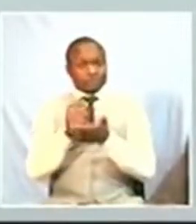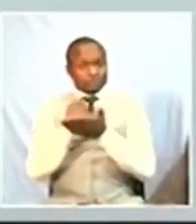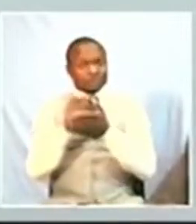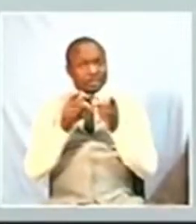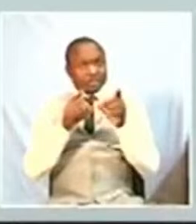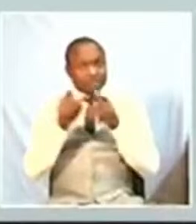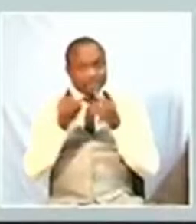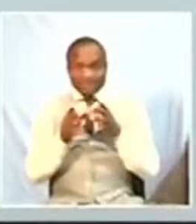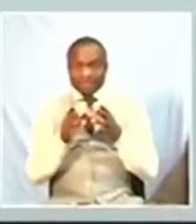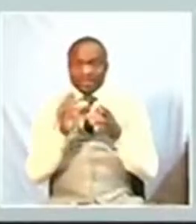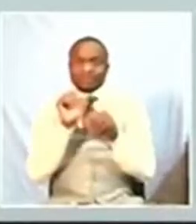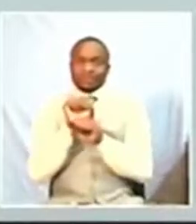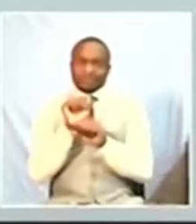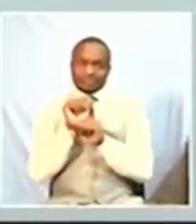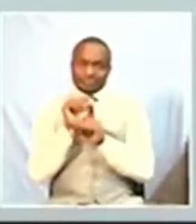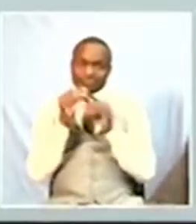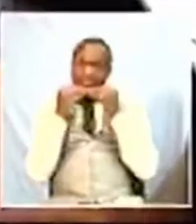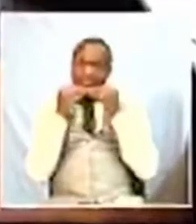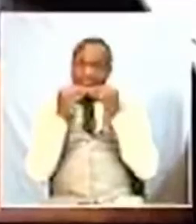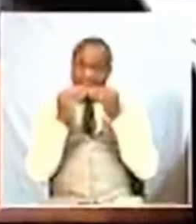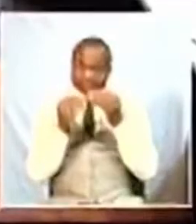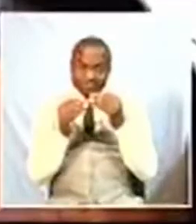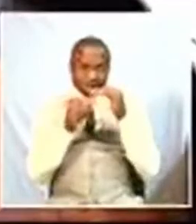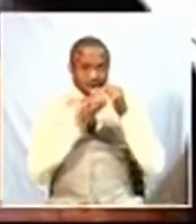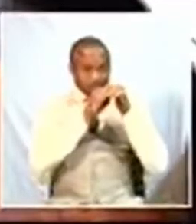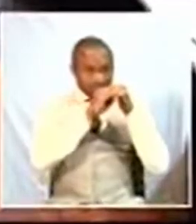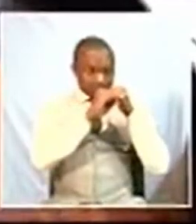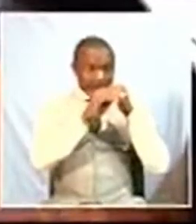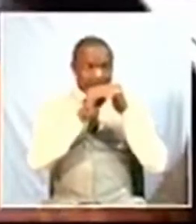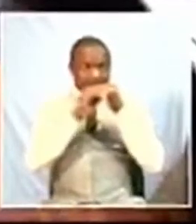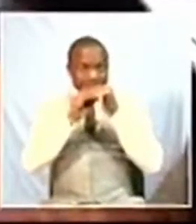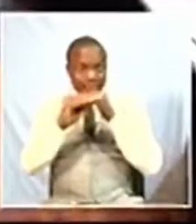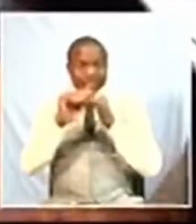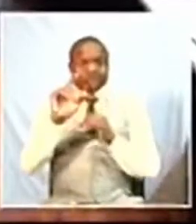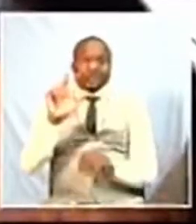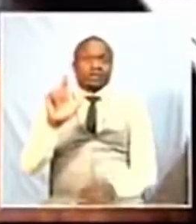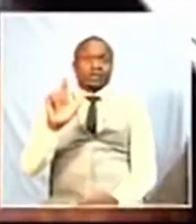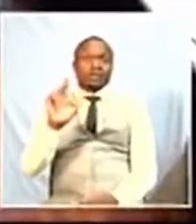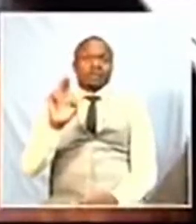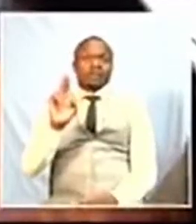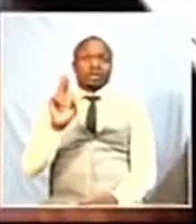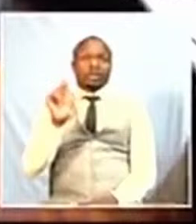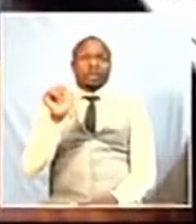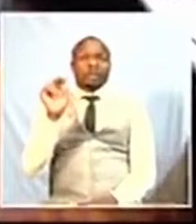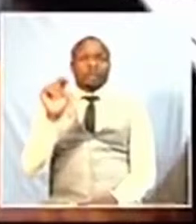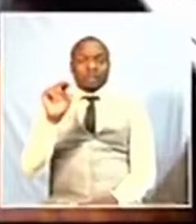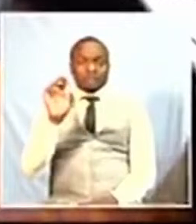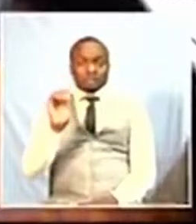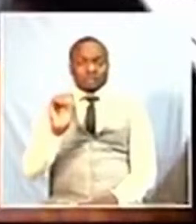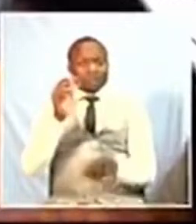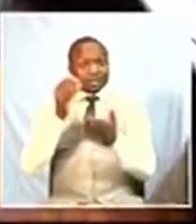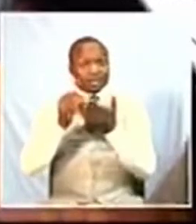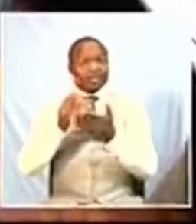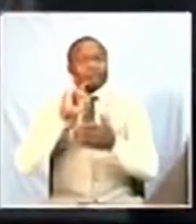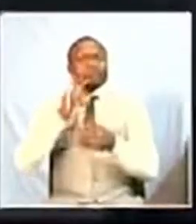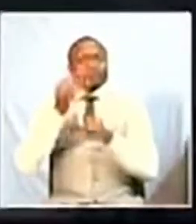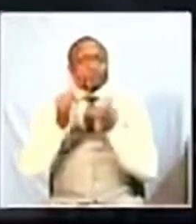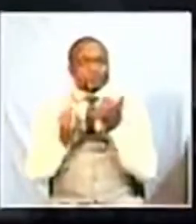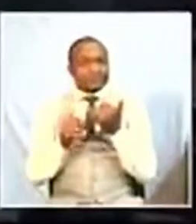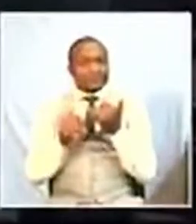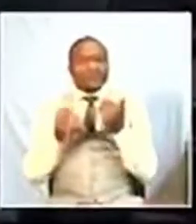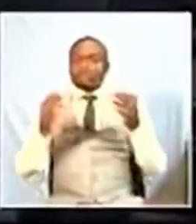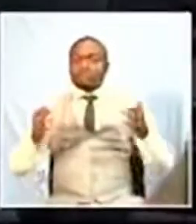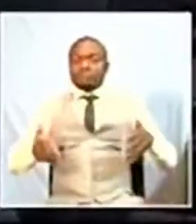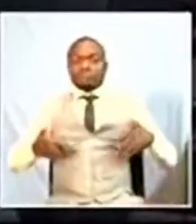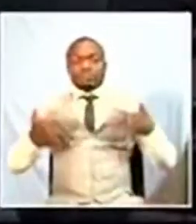Works, thank you for the first manner in LUANO, but this you must end. We are